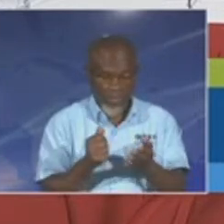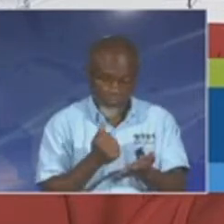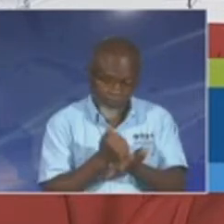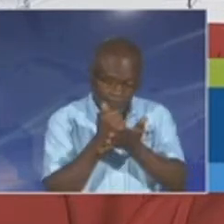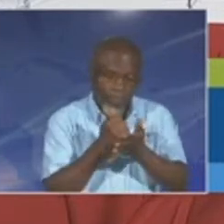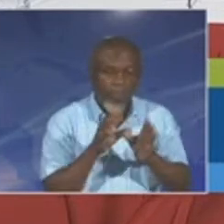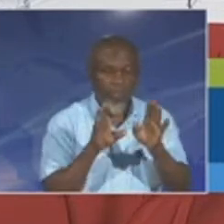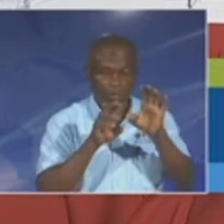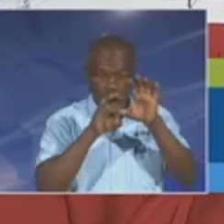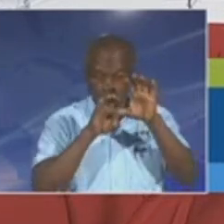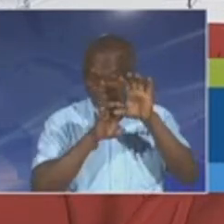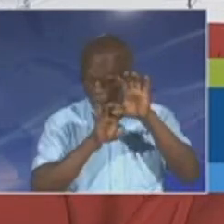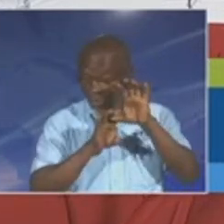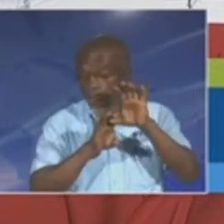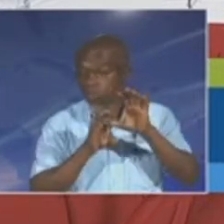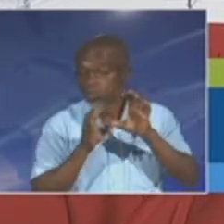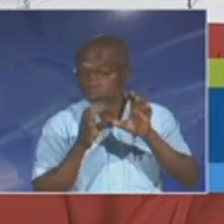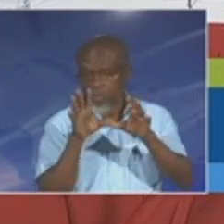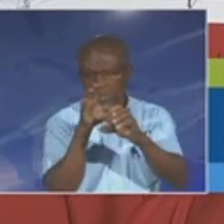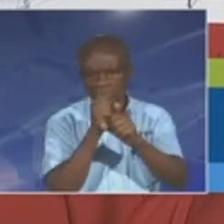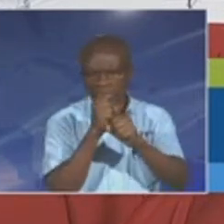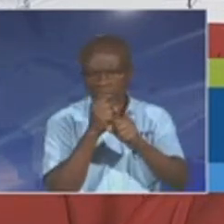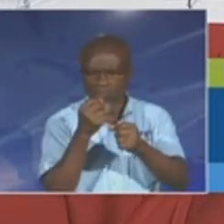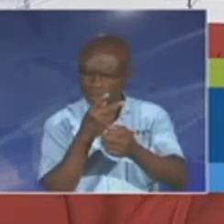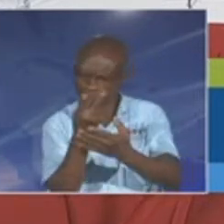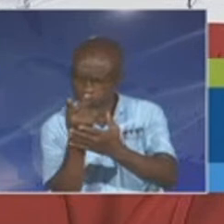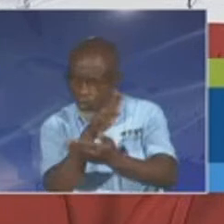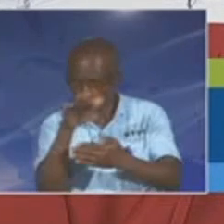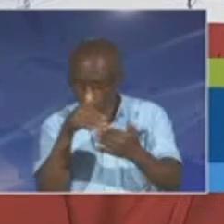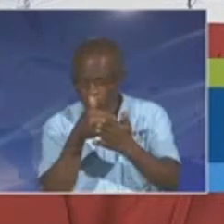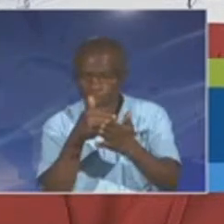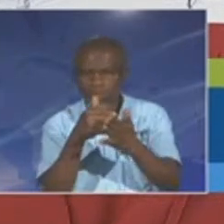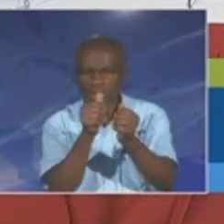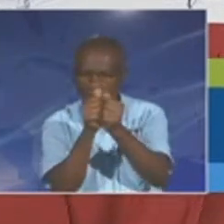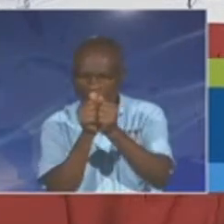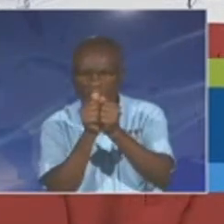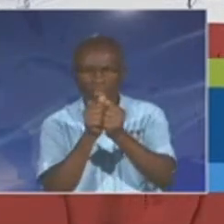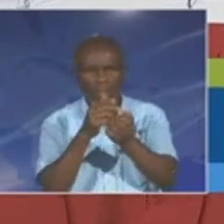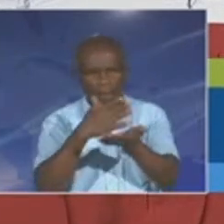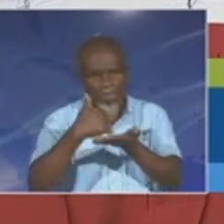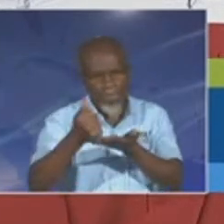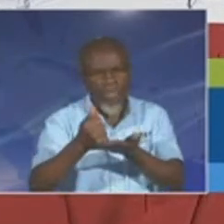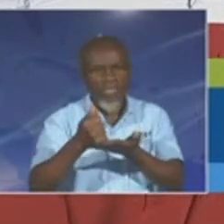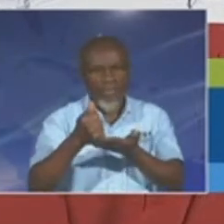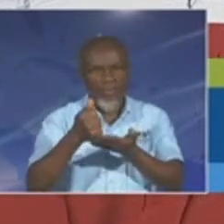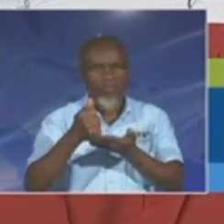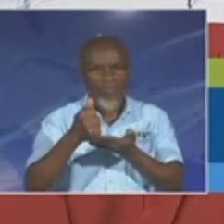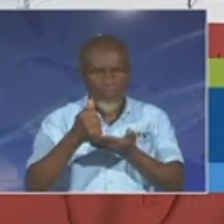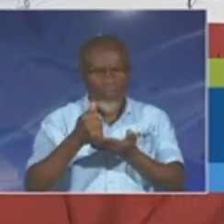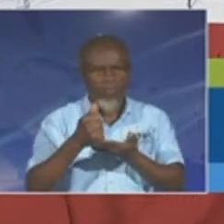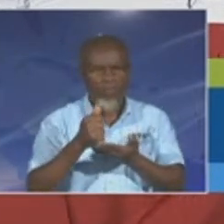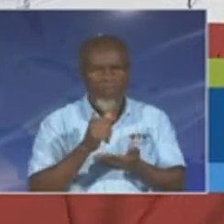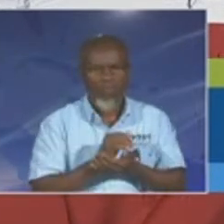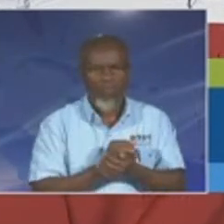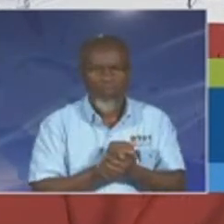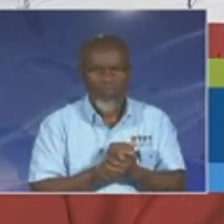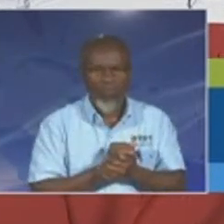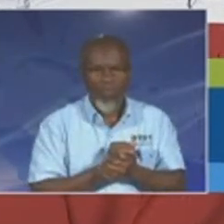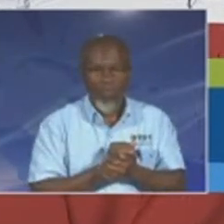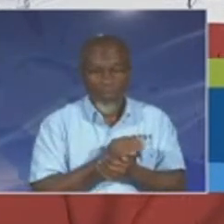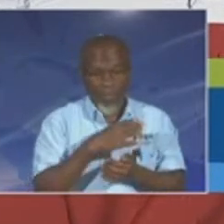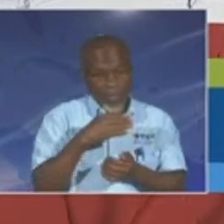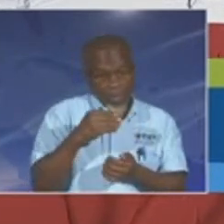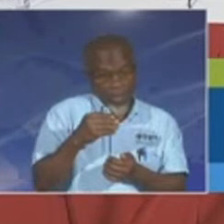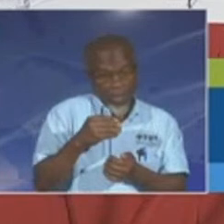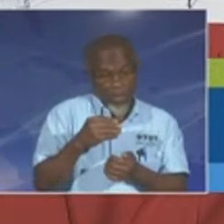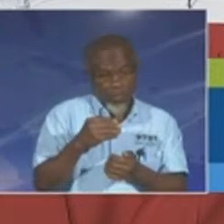through CARICOM where we're looking at purchasing as a group of CARICOM nations, and there's another bilateral arrangement that we are pursuing directly